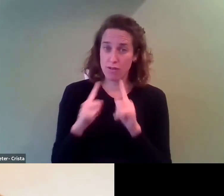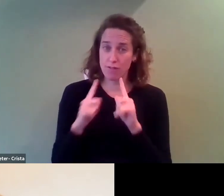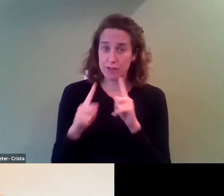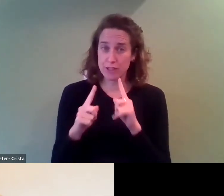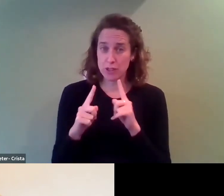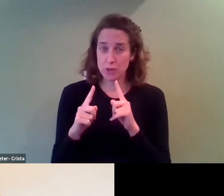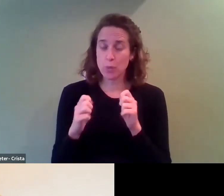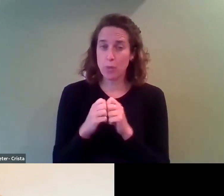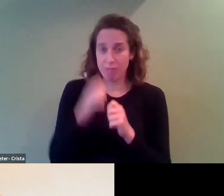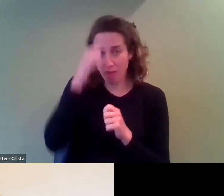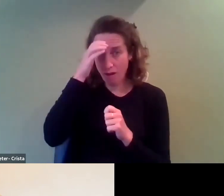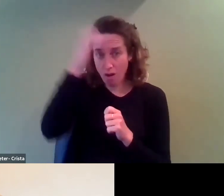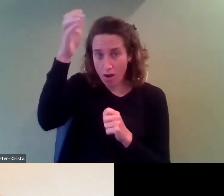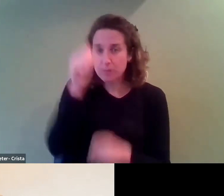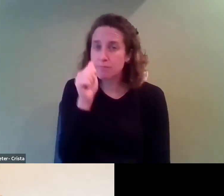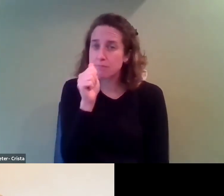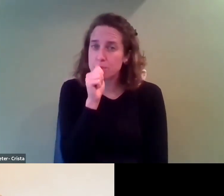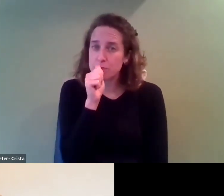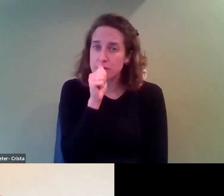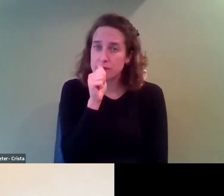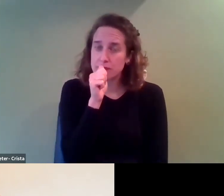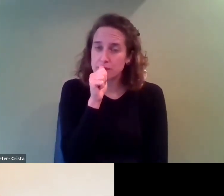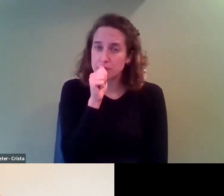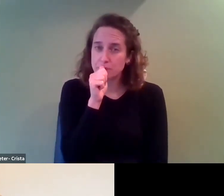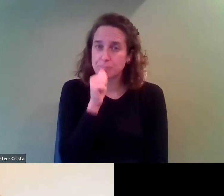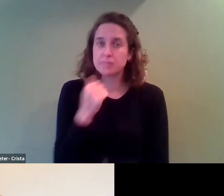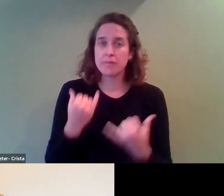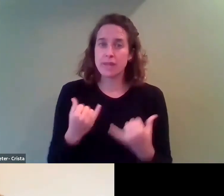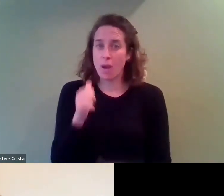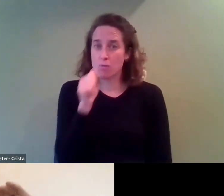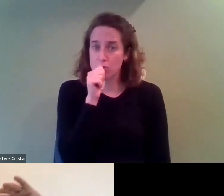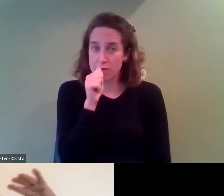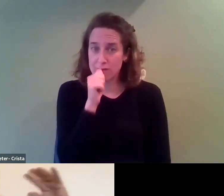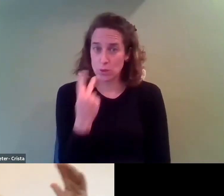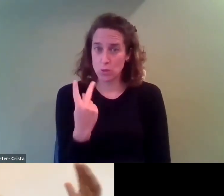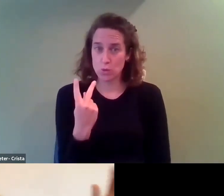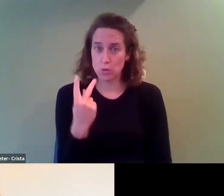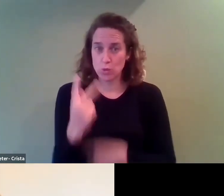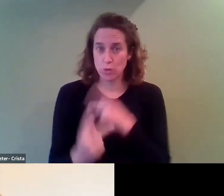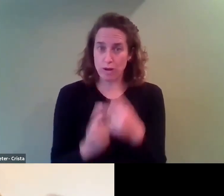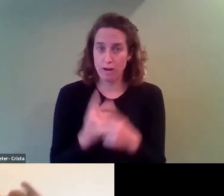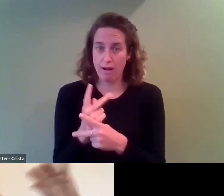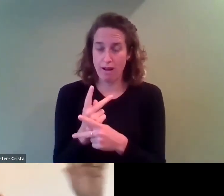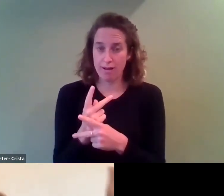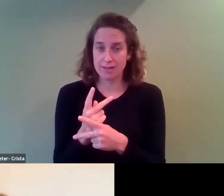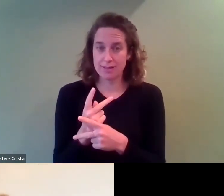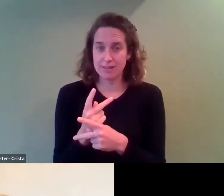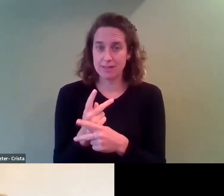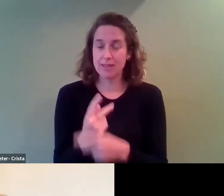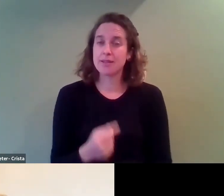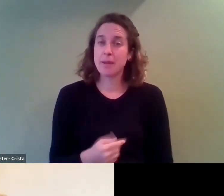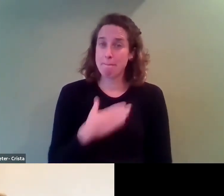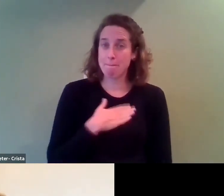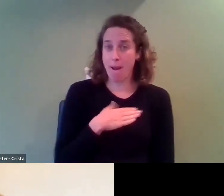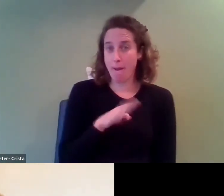concept of privacy. And we now have two kinds of privacy. One is privacy within my contagion bubble,